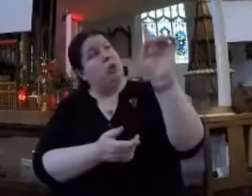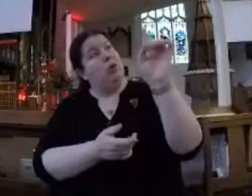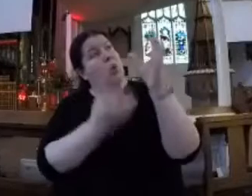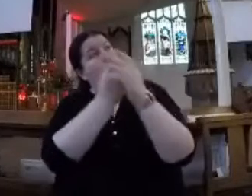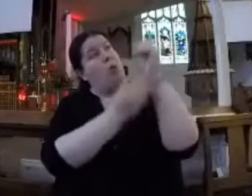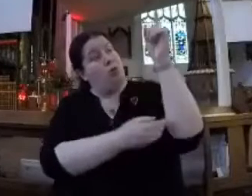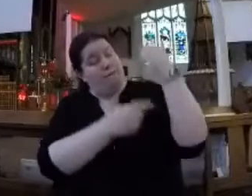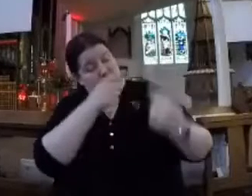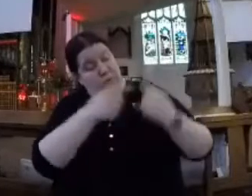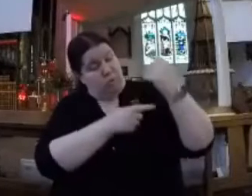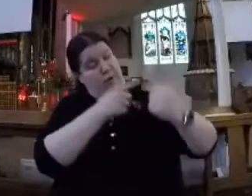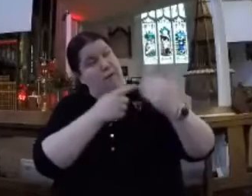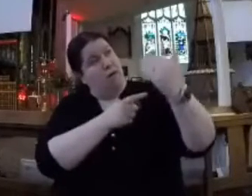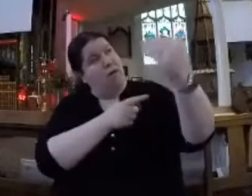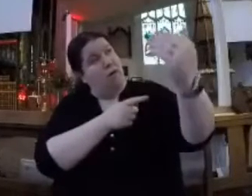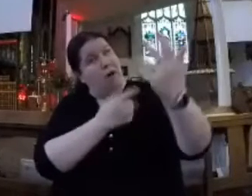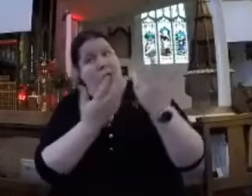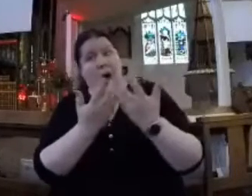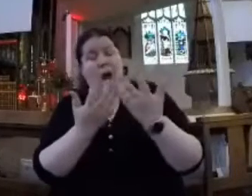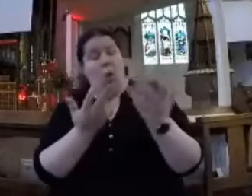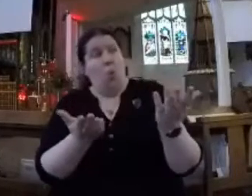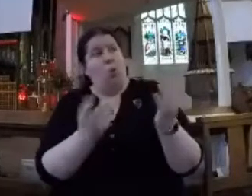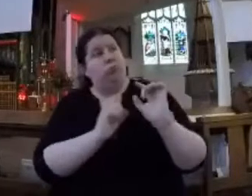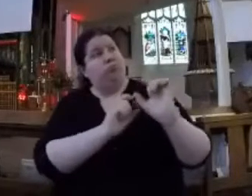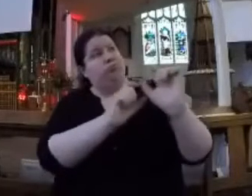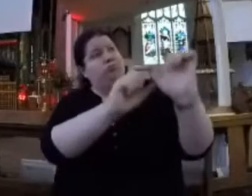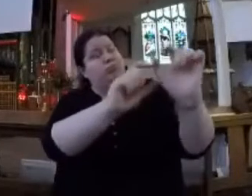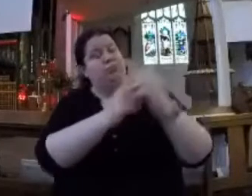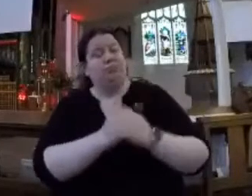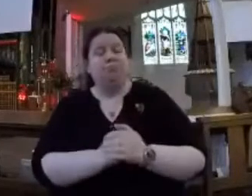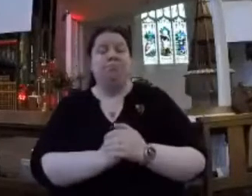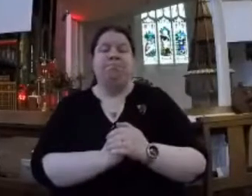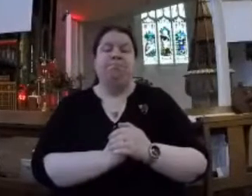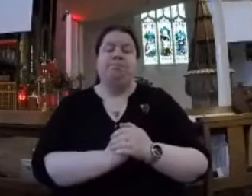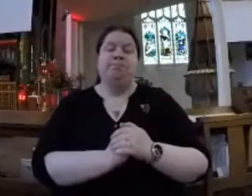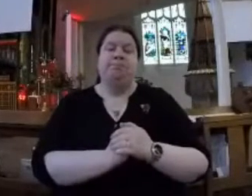we remain in his love, as it says in the John 15 passage?